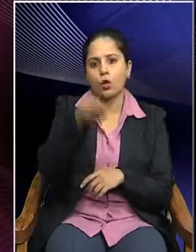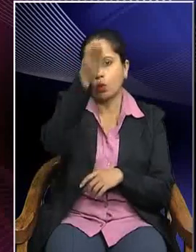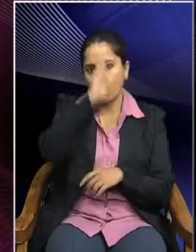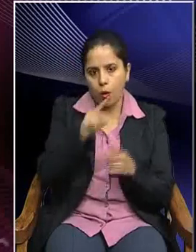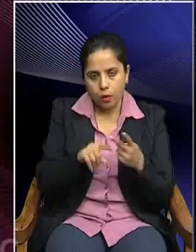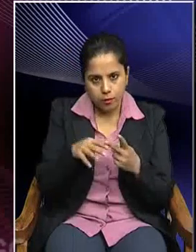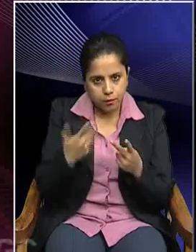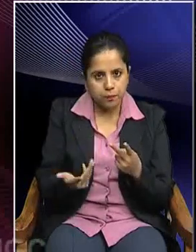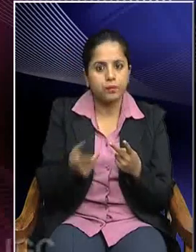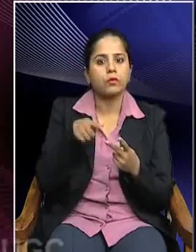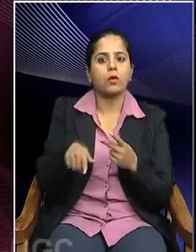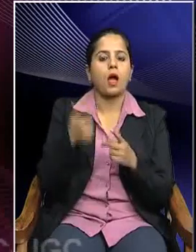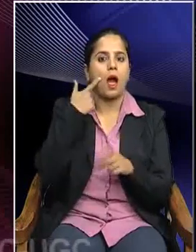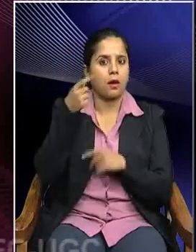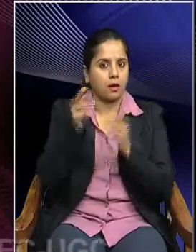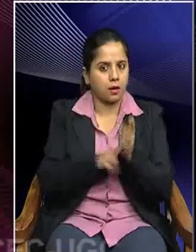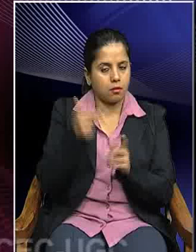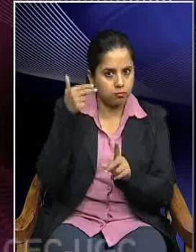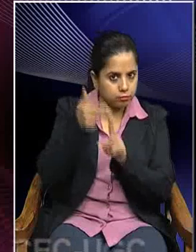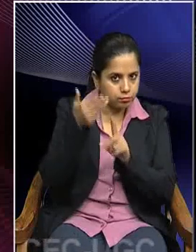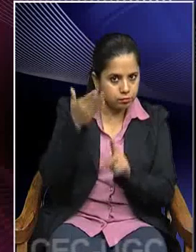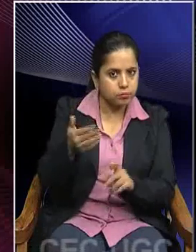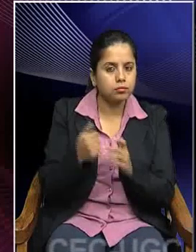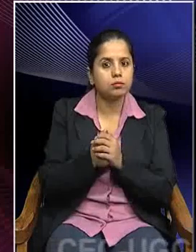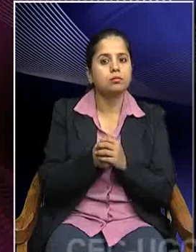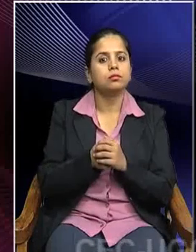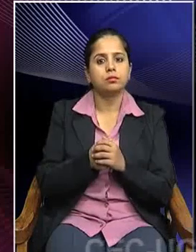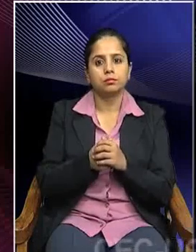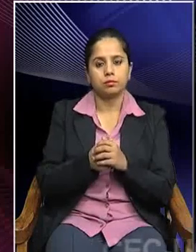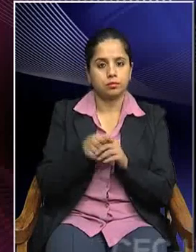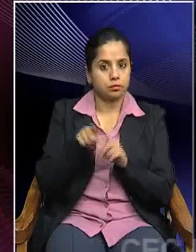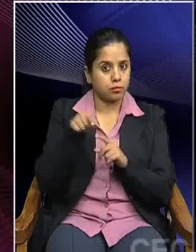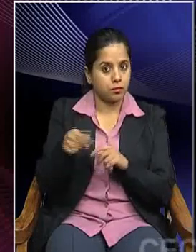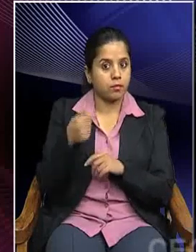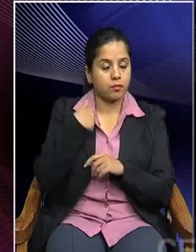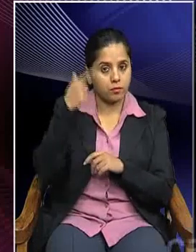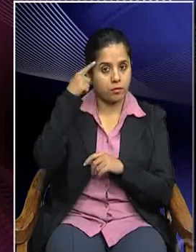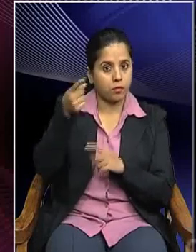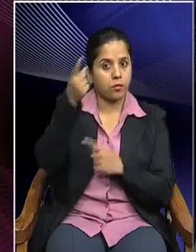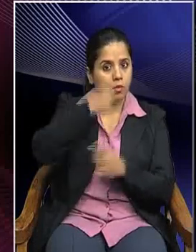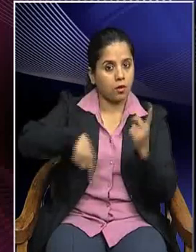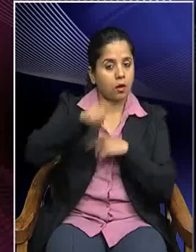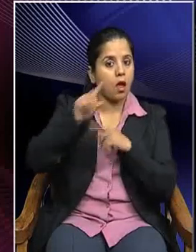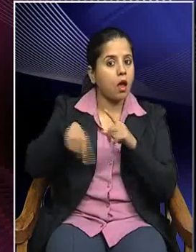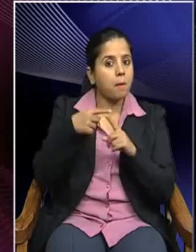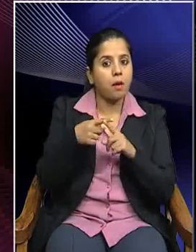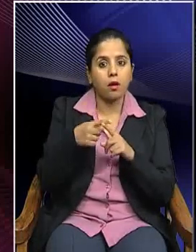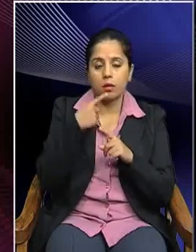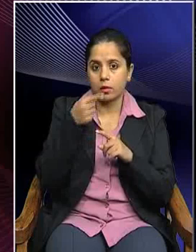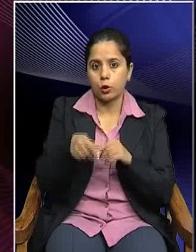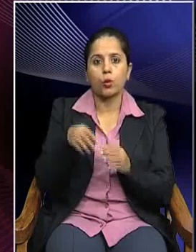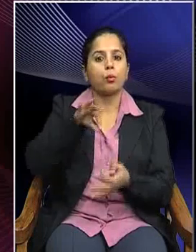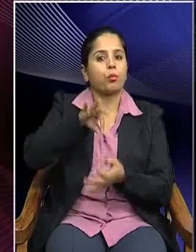as an icon, and so the mythology around